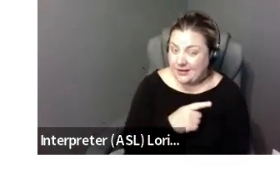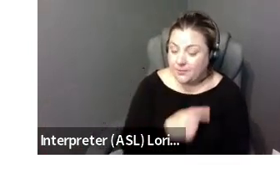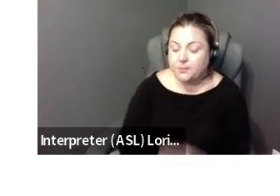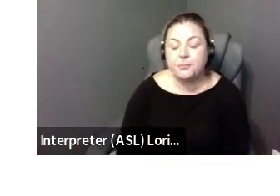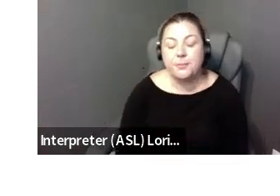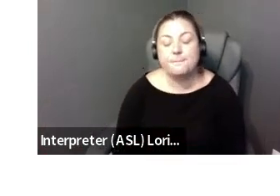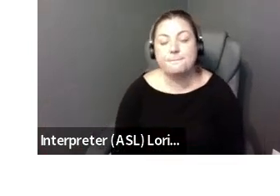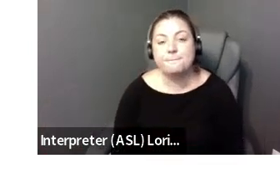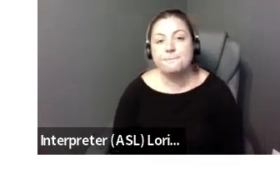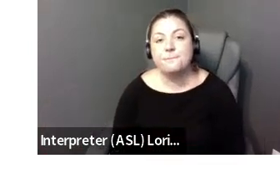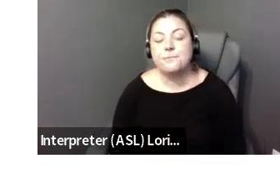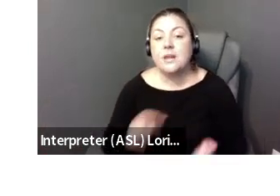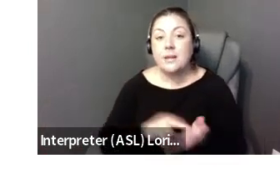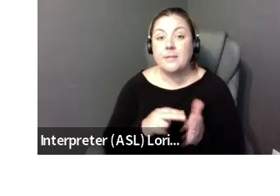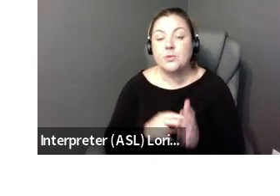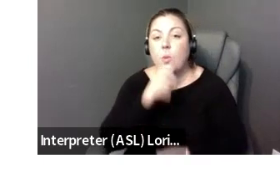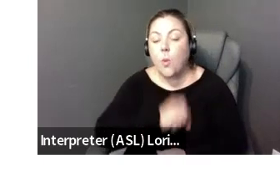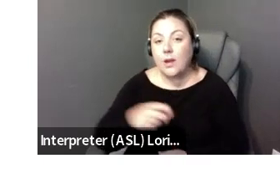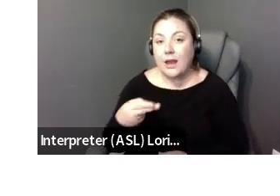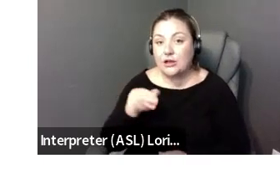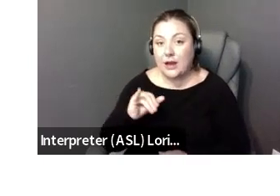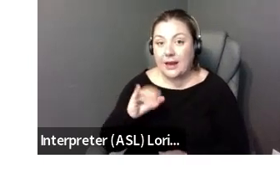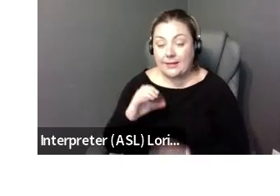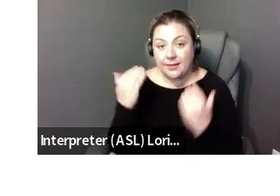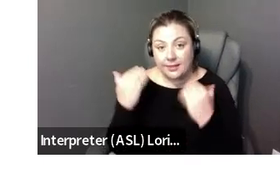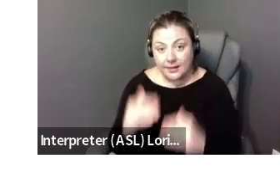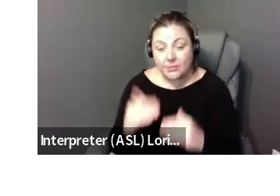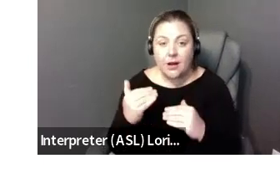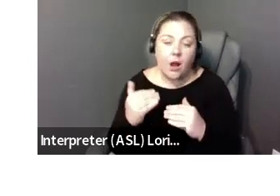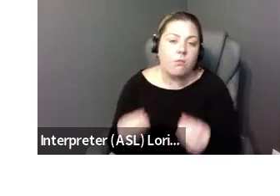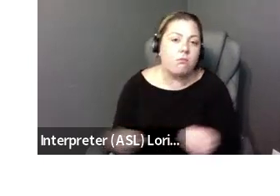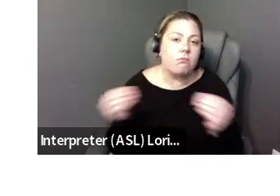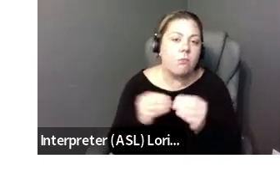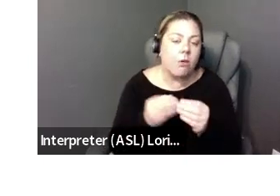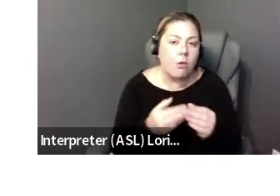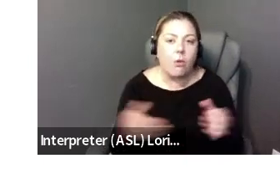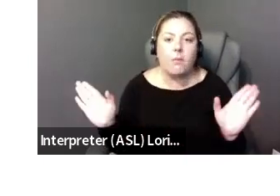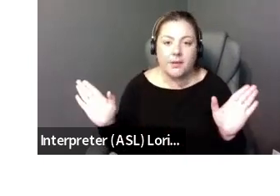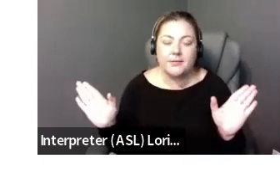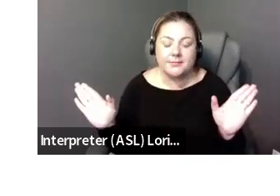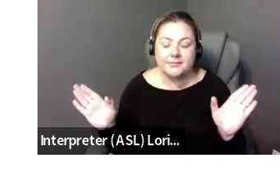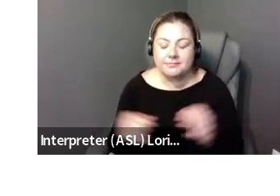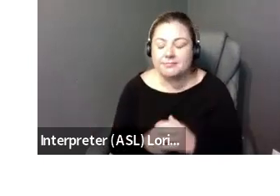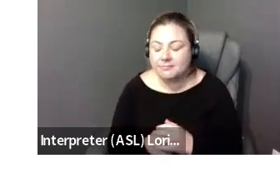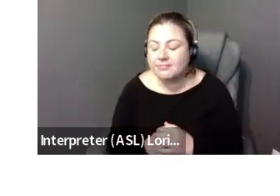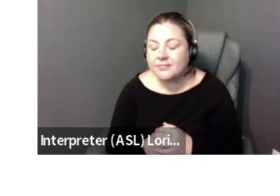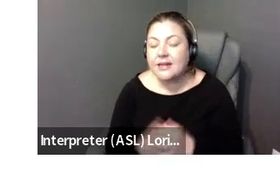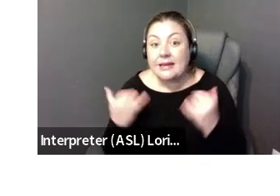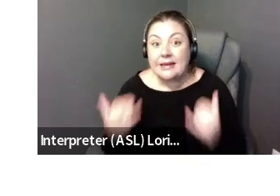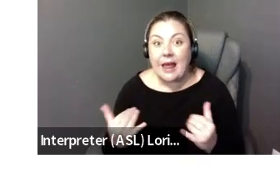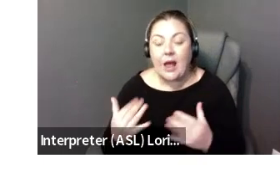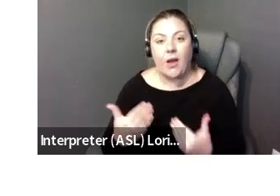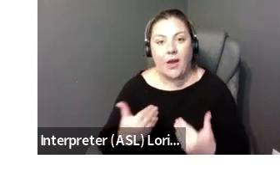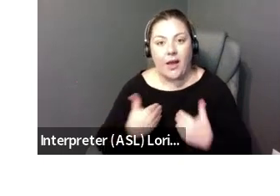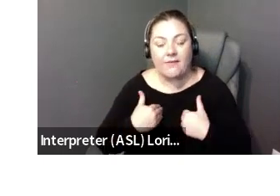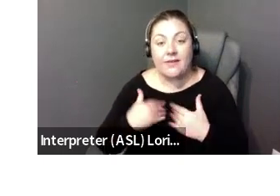on the traditional HIE model through the creation of an ecosystem that, as Jess mentioned, is comprised of network partners, a